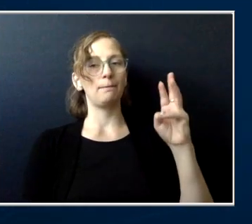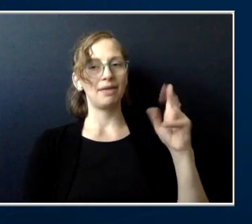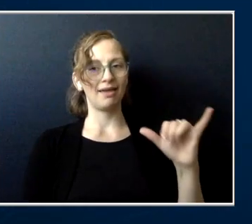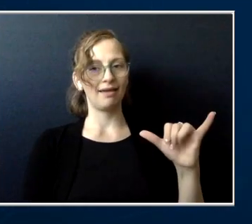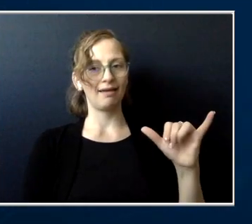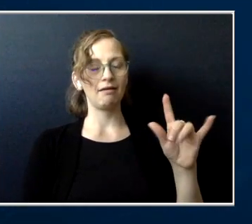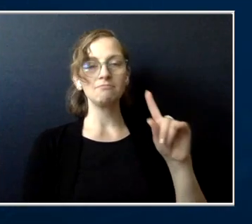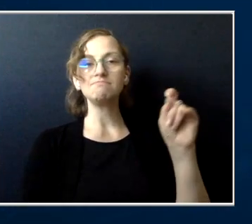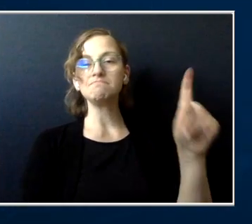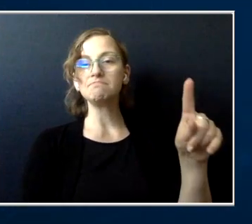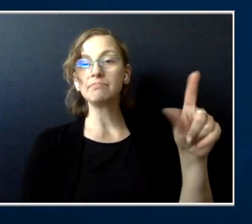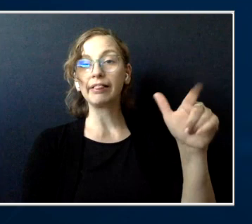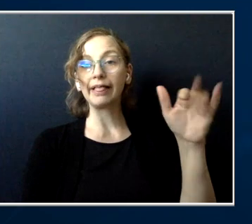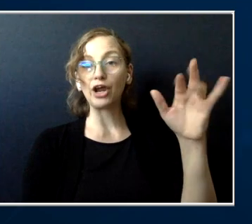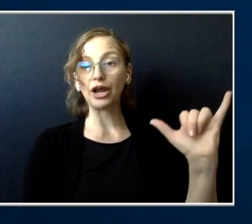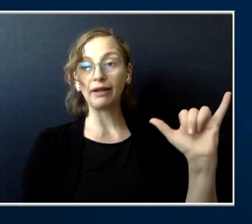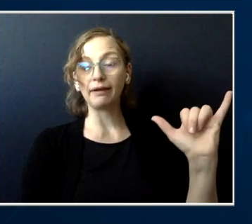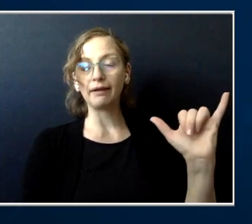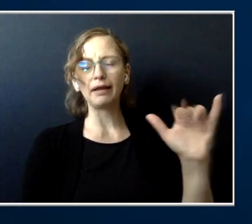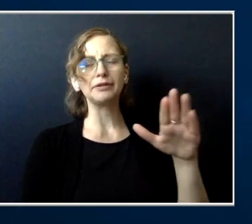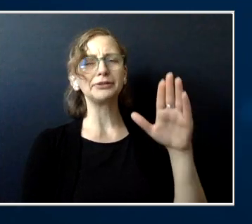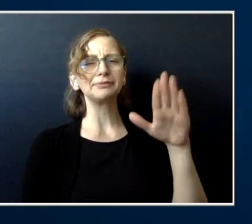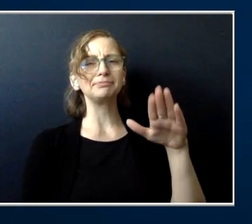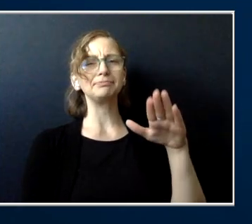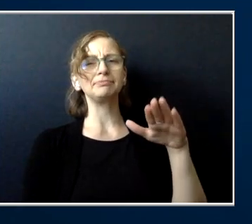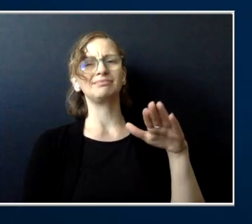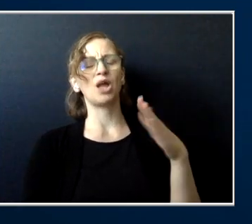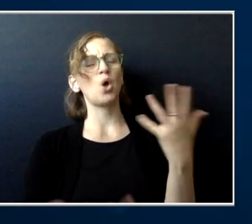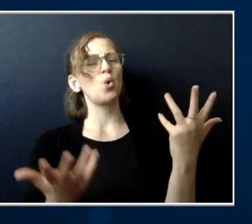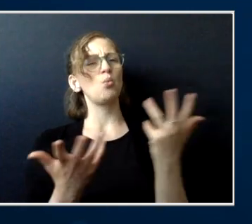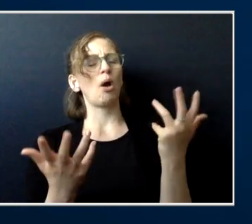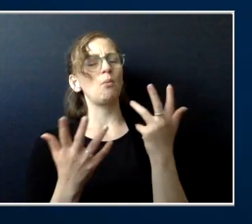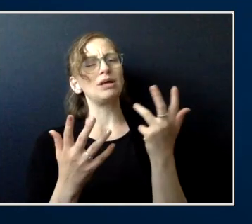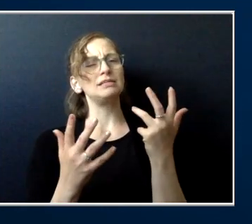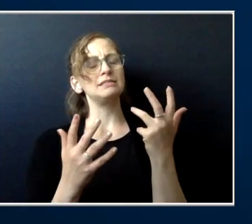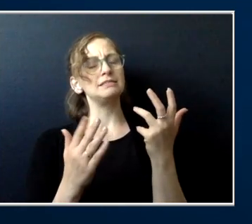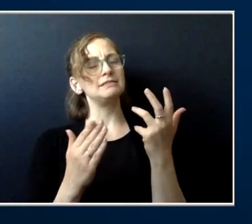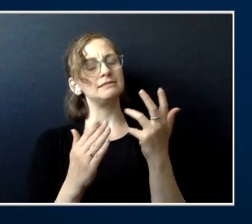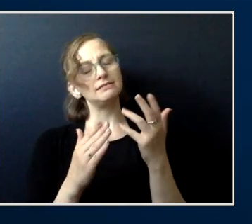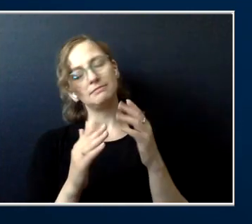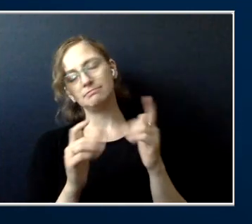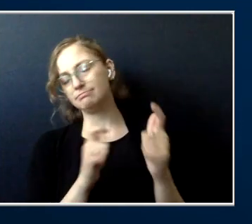Jeremy asks, what was the biggest adjustment you had to make in your day-to-day life?